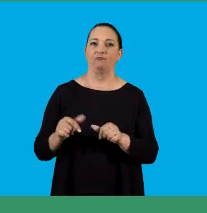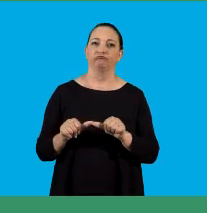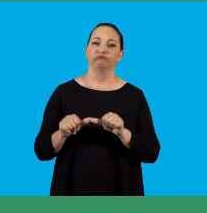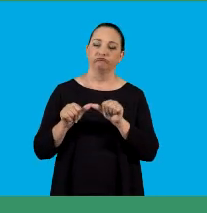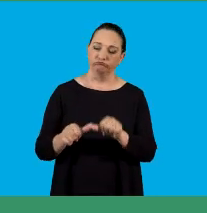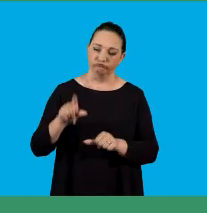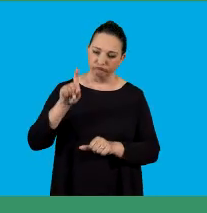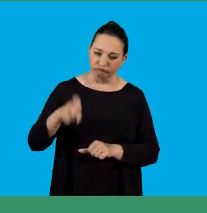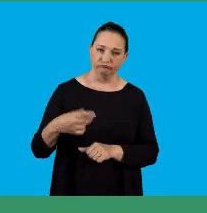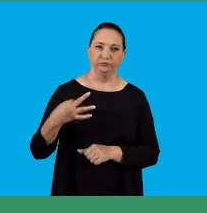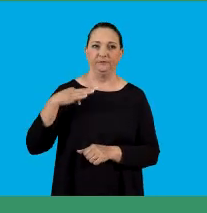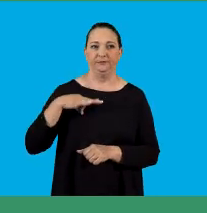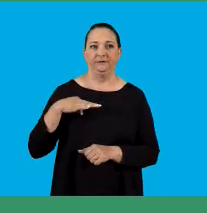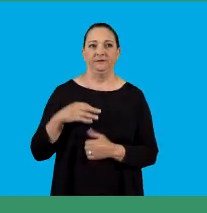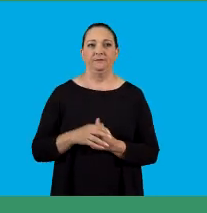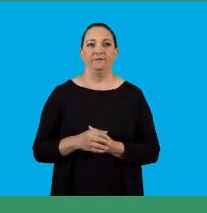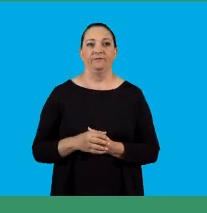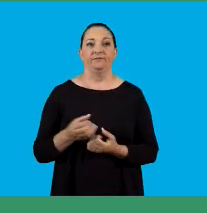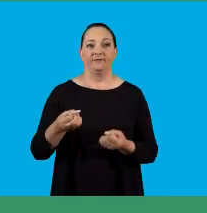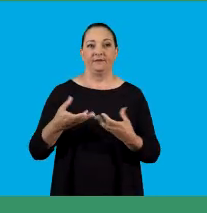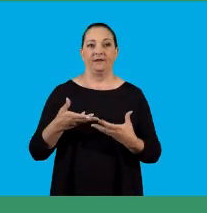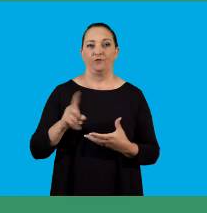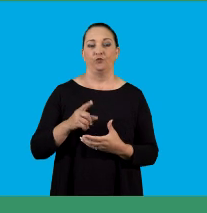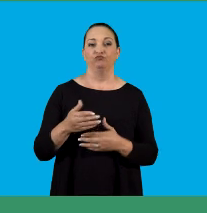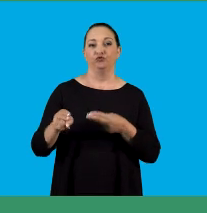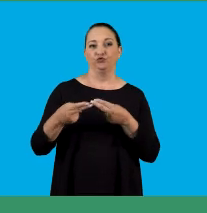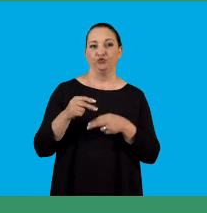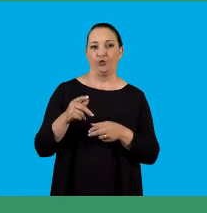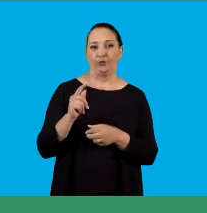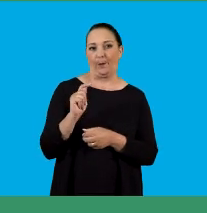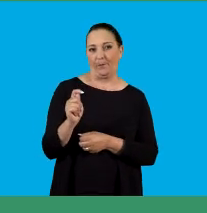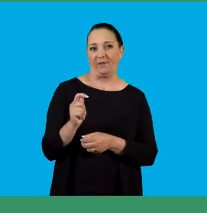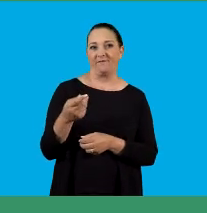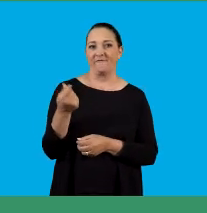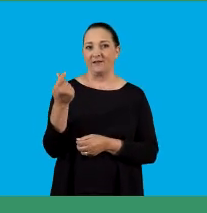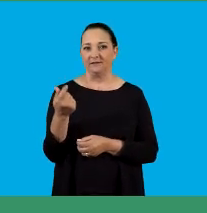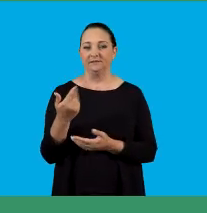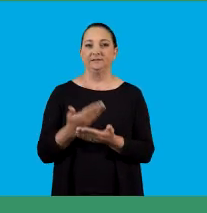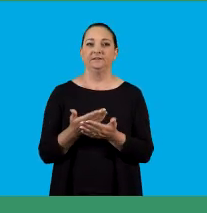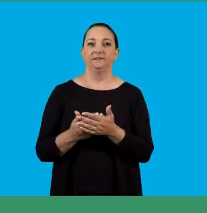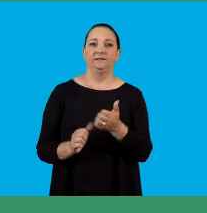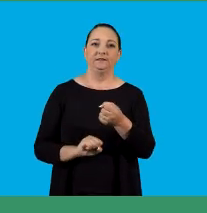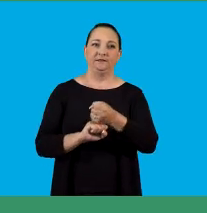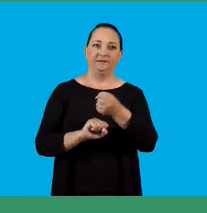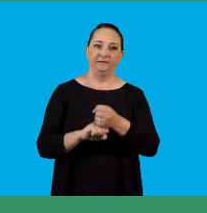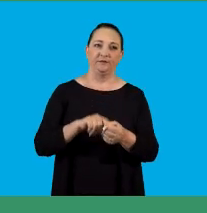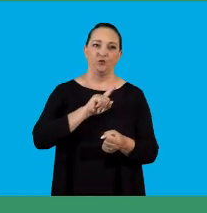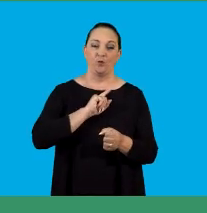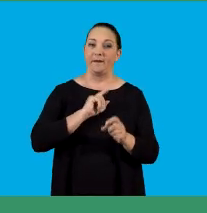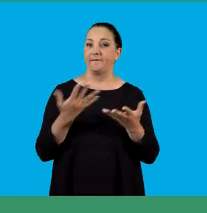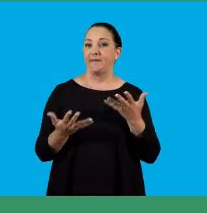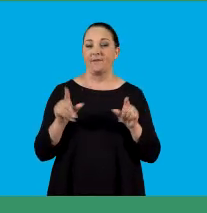offers short-term financial assistance to workers when they become unemployed or are unable to work because